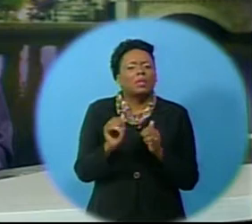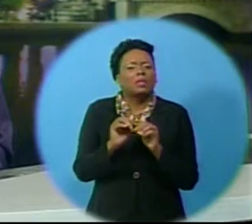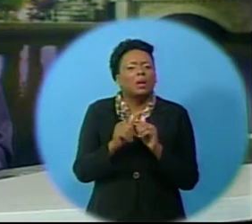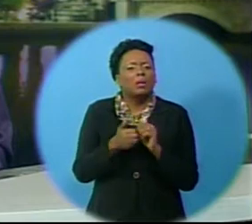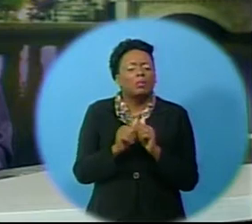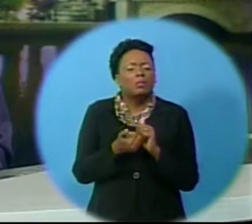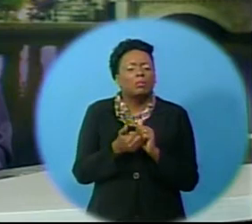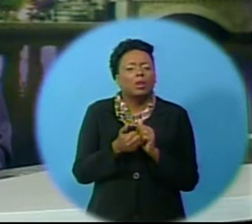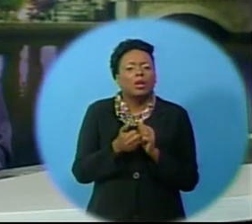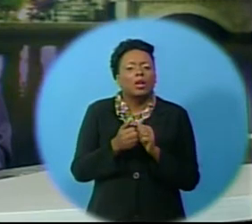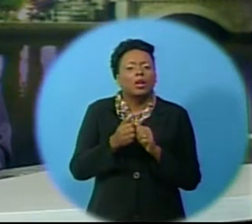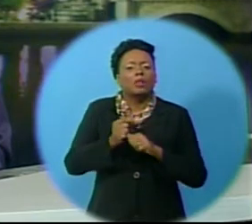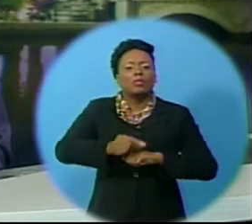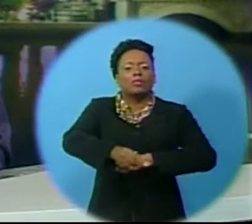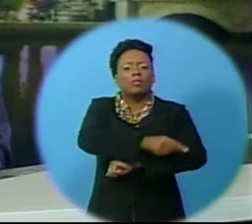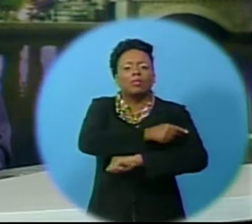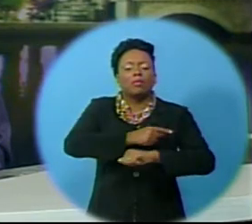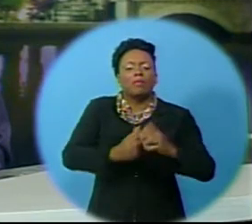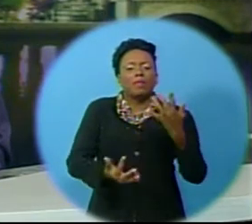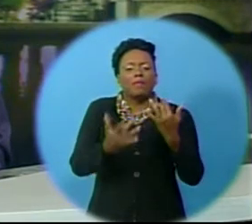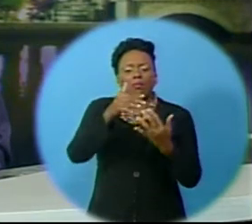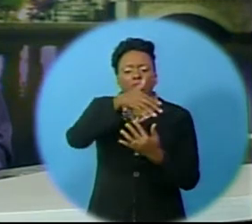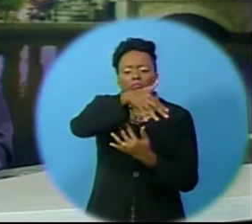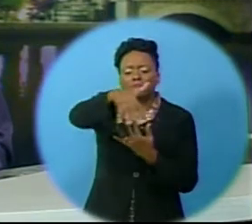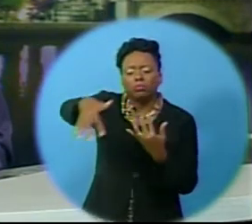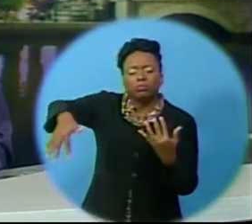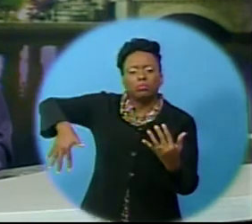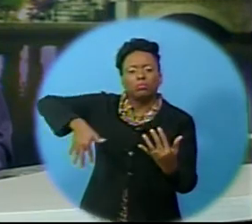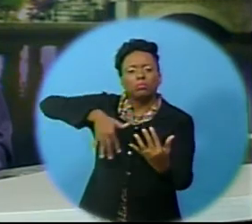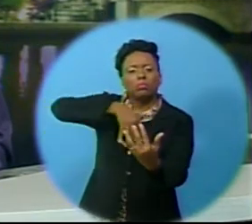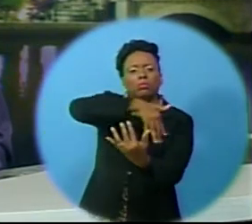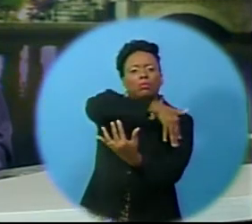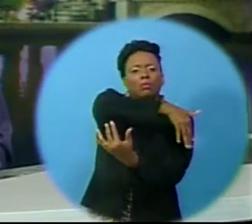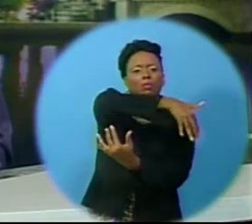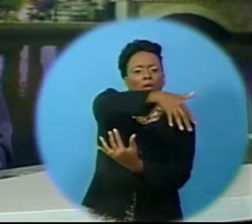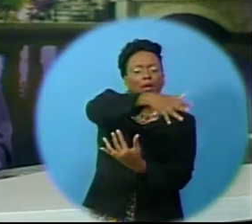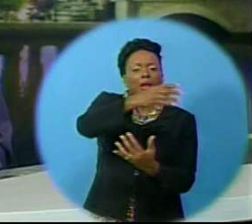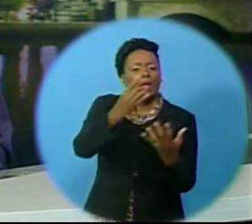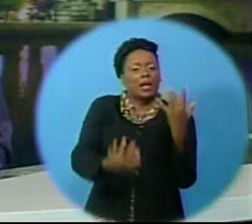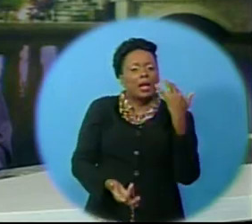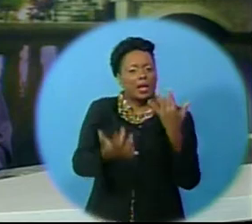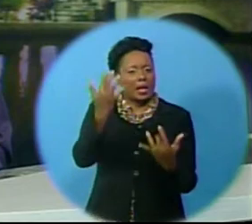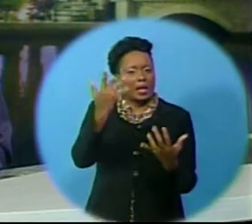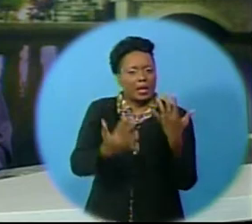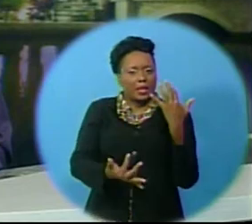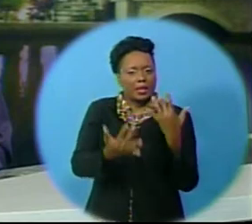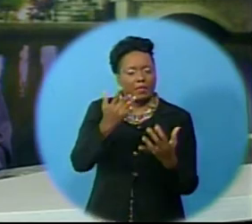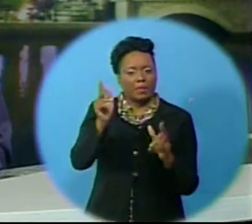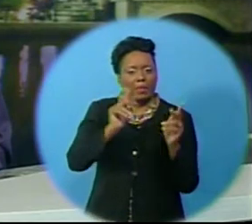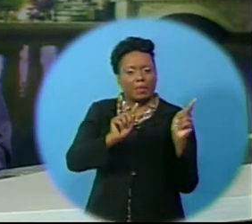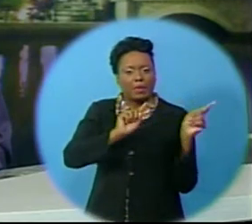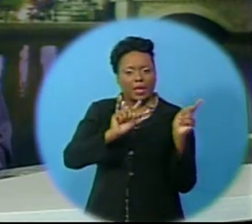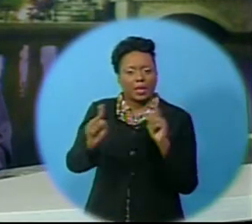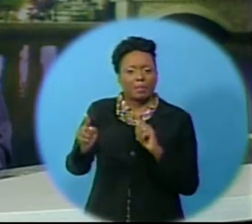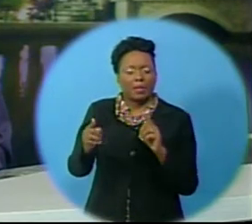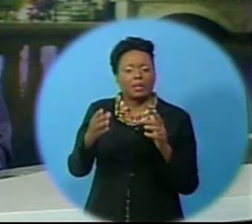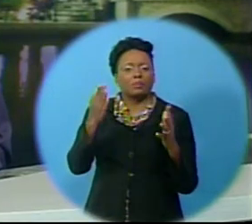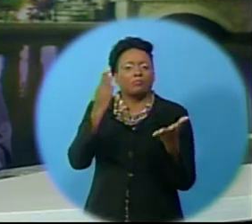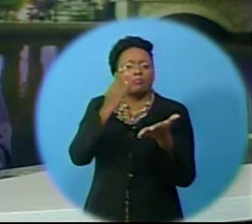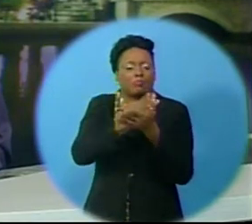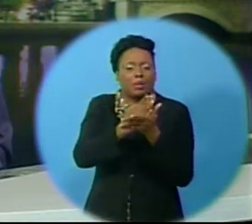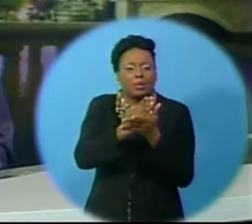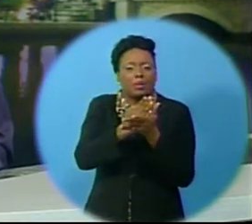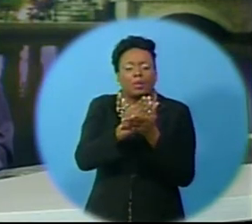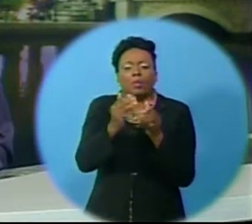around the perimeter of the transport board. Ms. Holder says the fire service has taken measures to prevent any further damage to the board's fleet